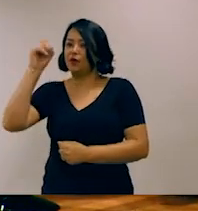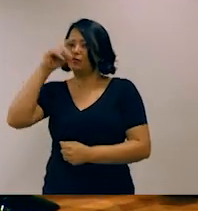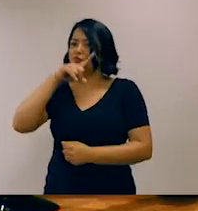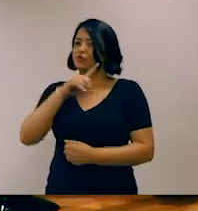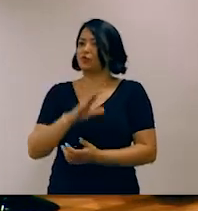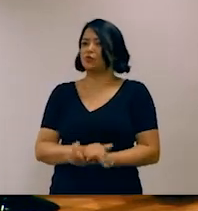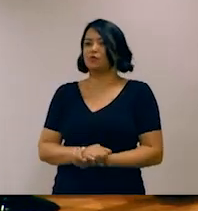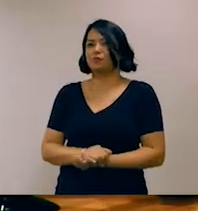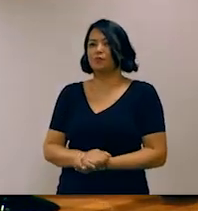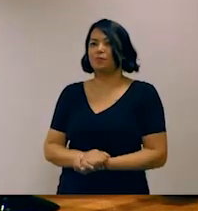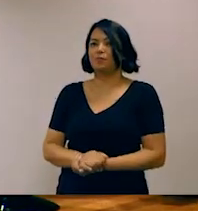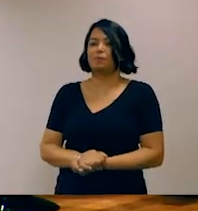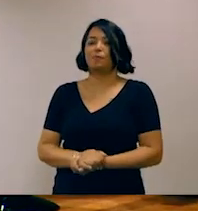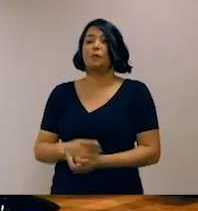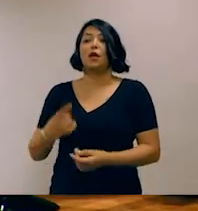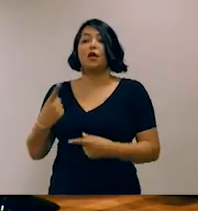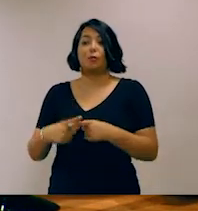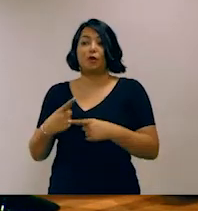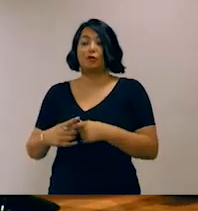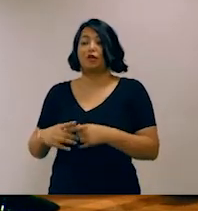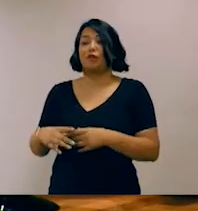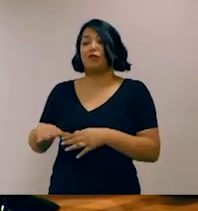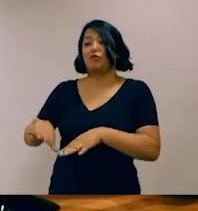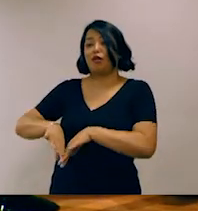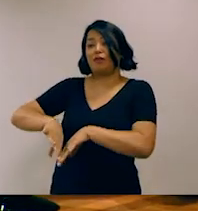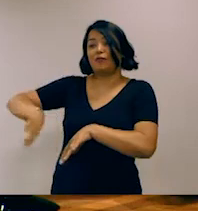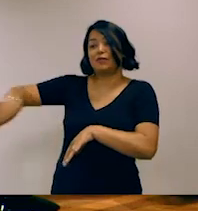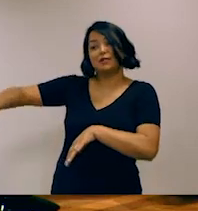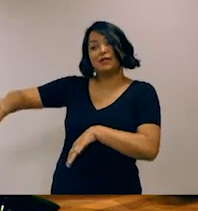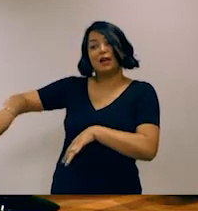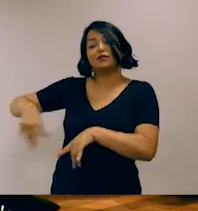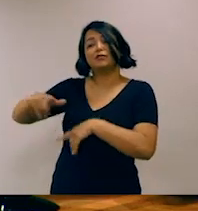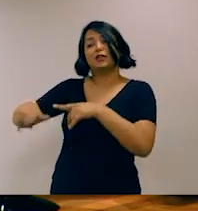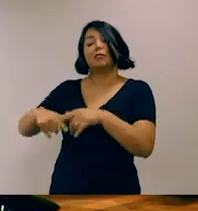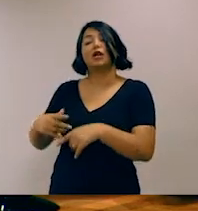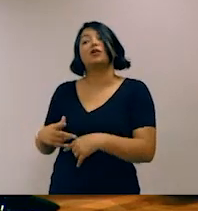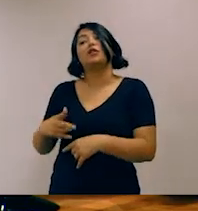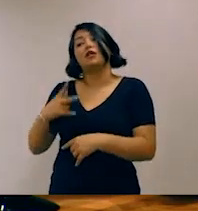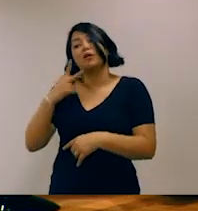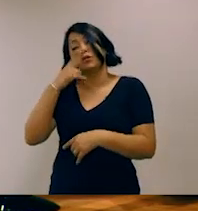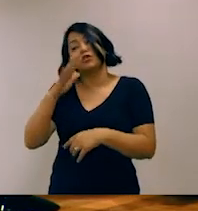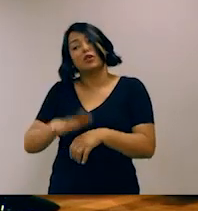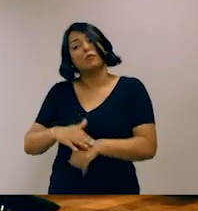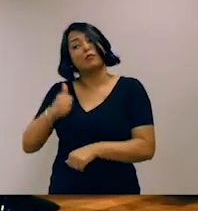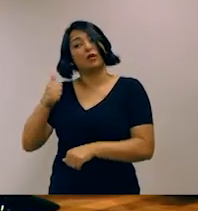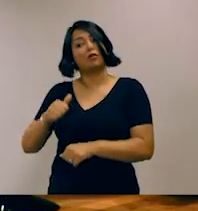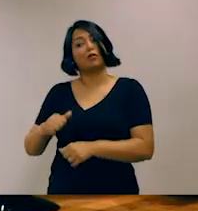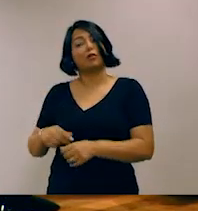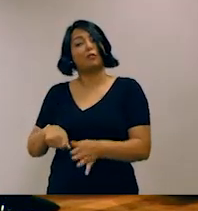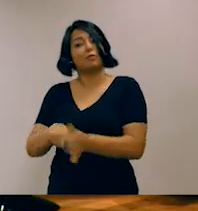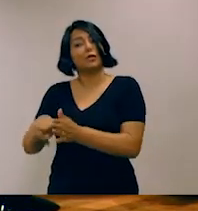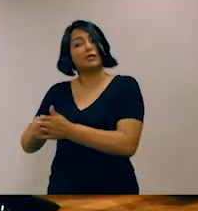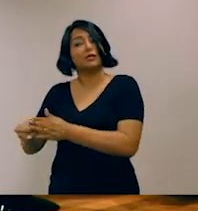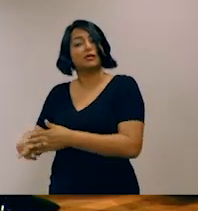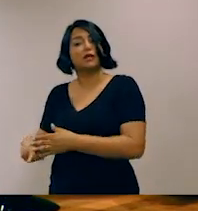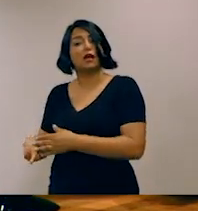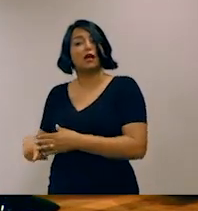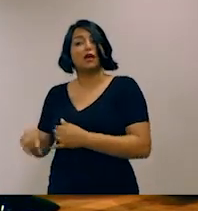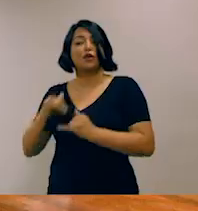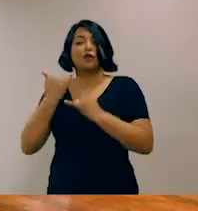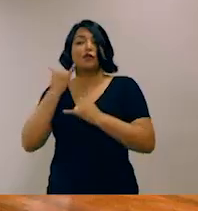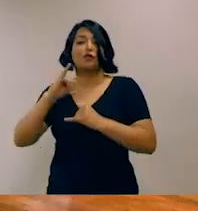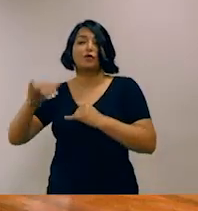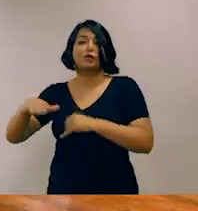And so that was the issue. Since I was far from the office to do my master's, I used external